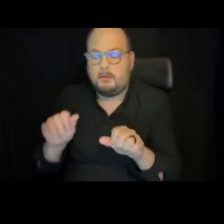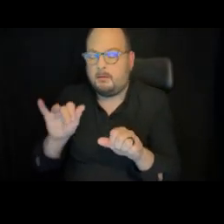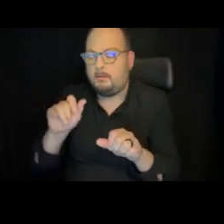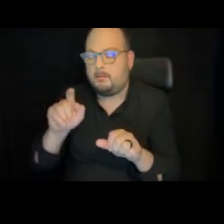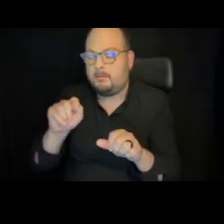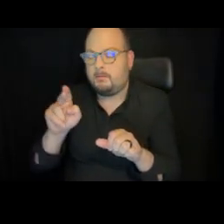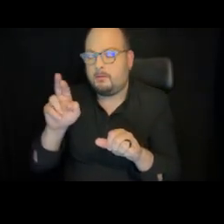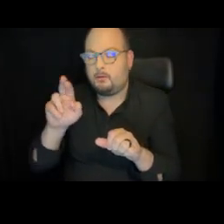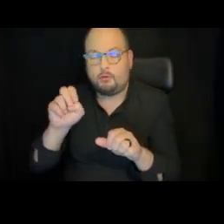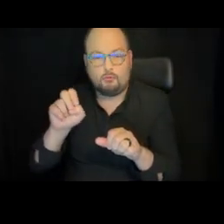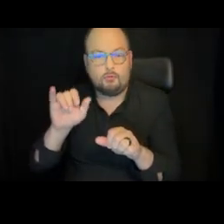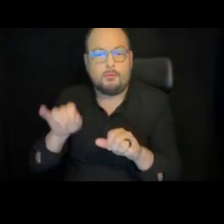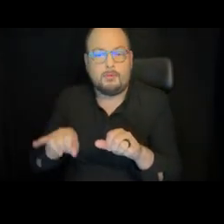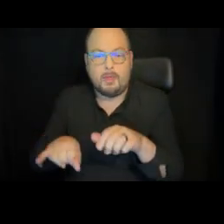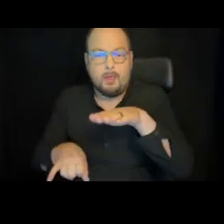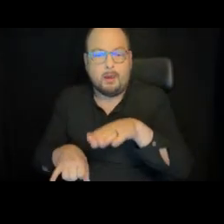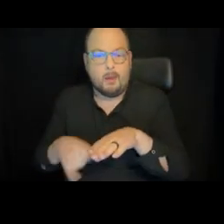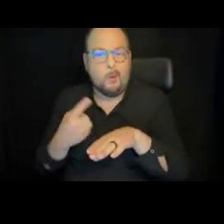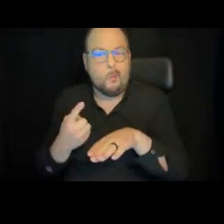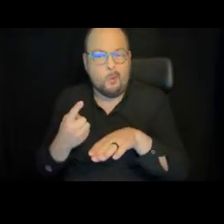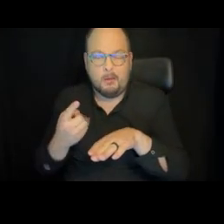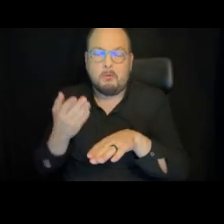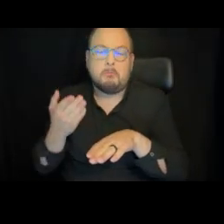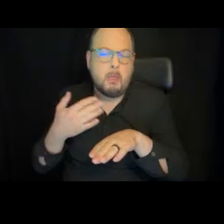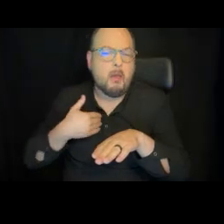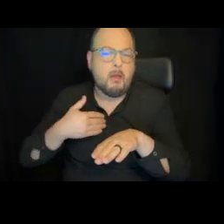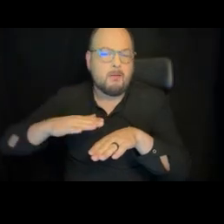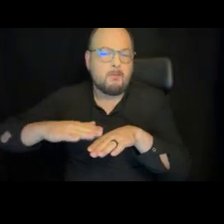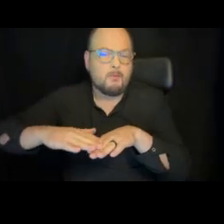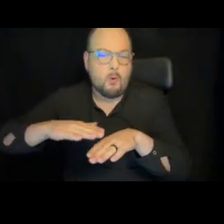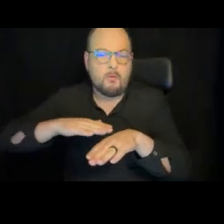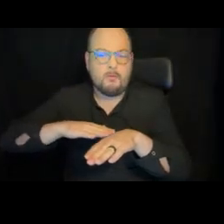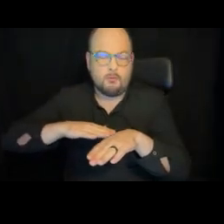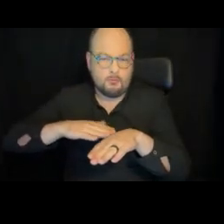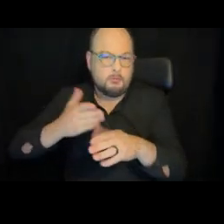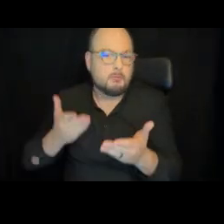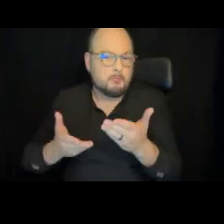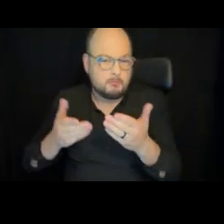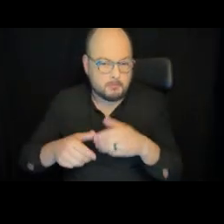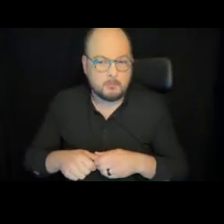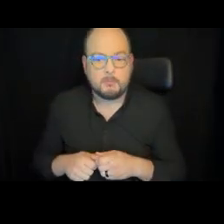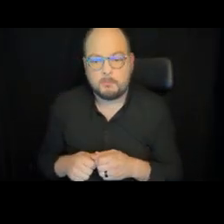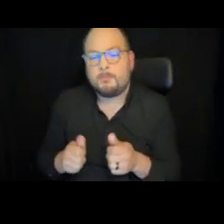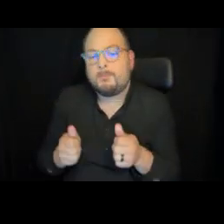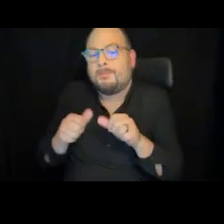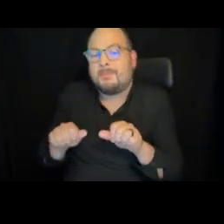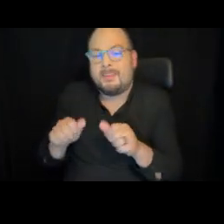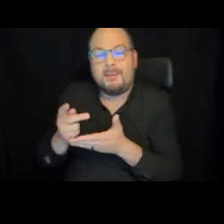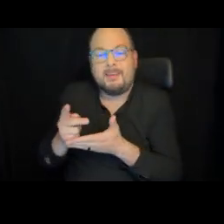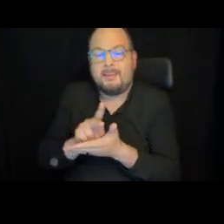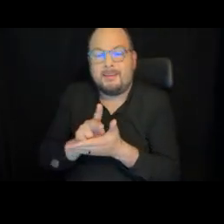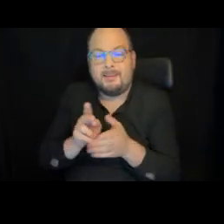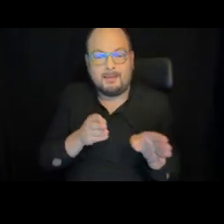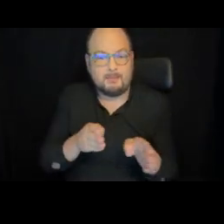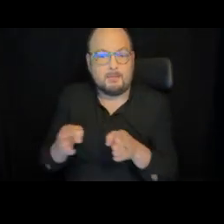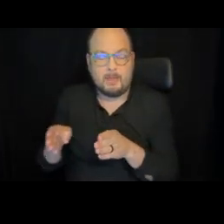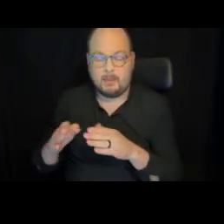In any conventional kitchen plan, Overlapping the